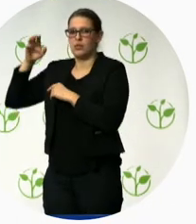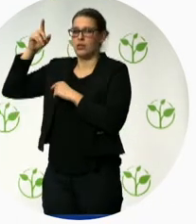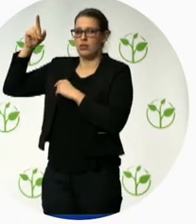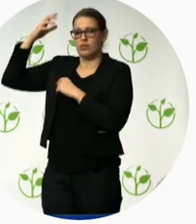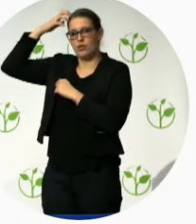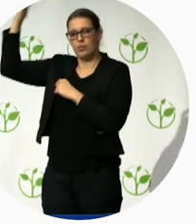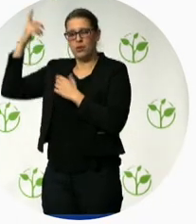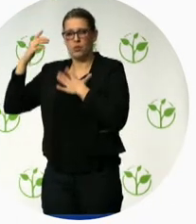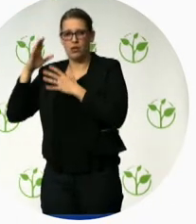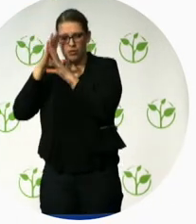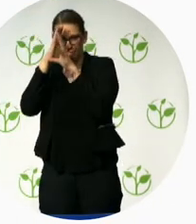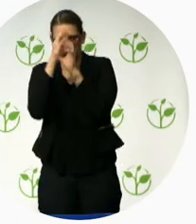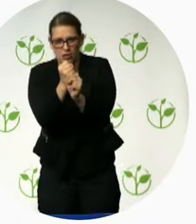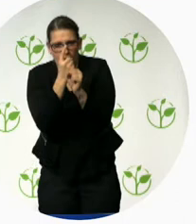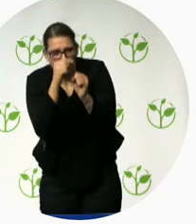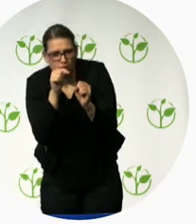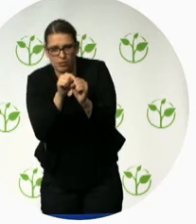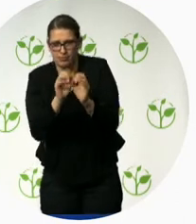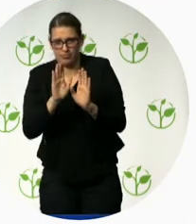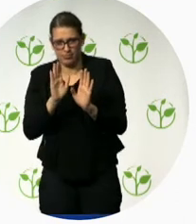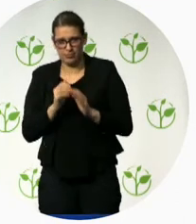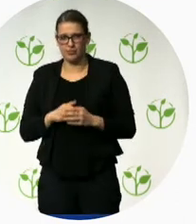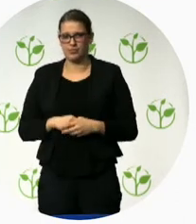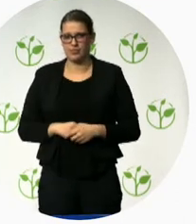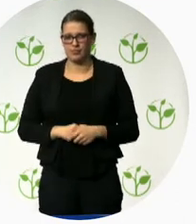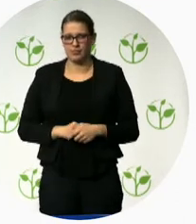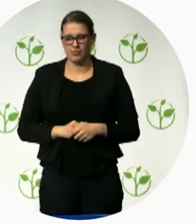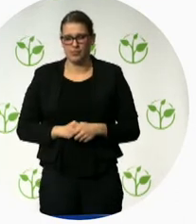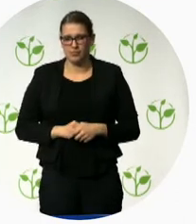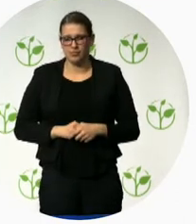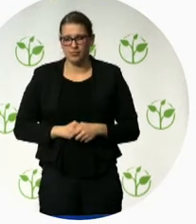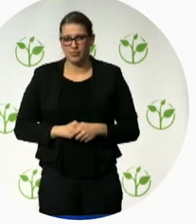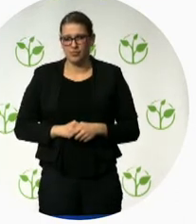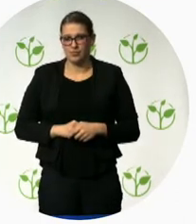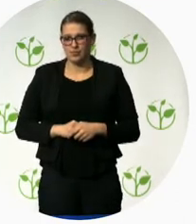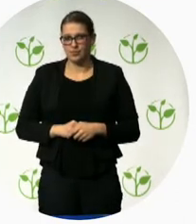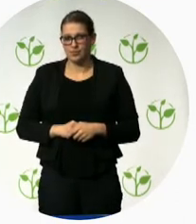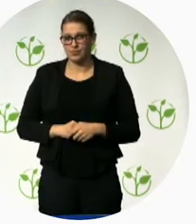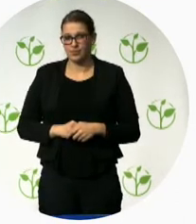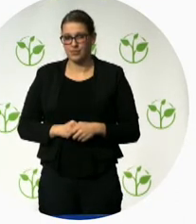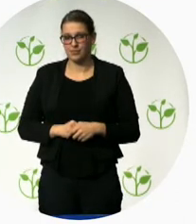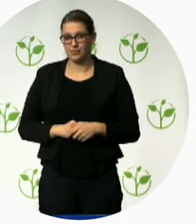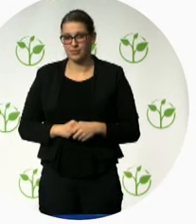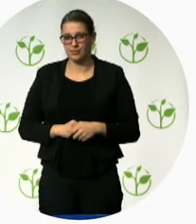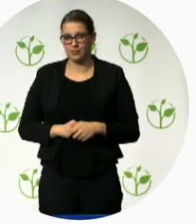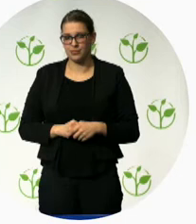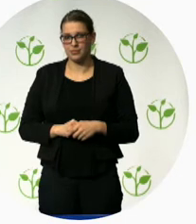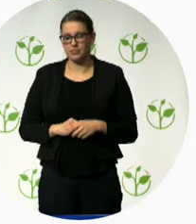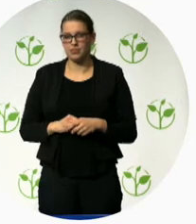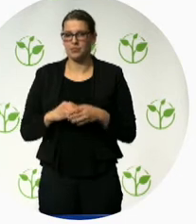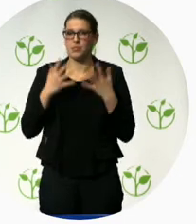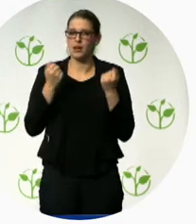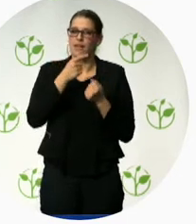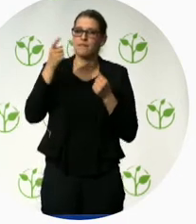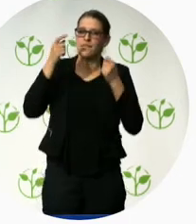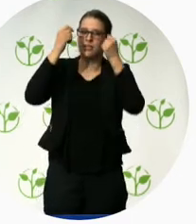framework. The things are still being taken from the charitable perspectives. So many things